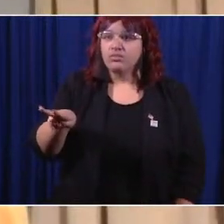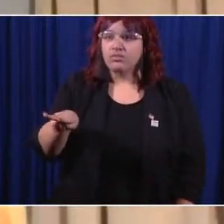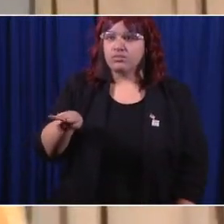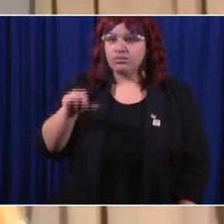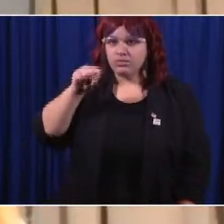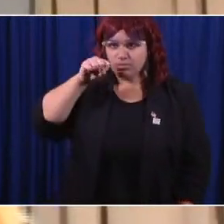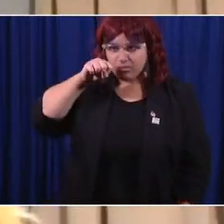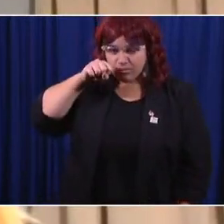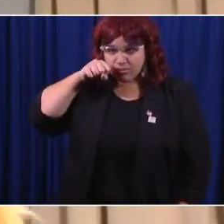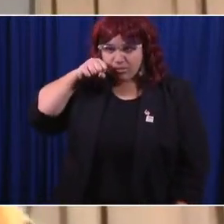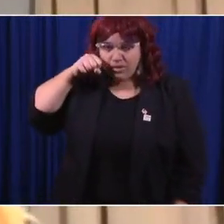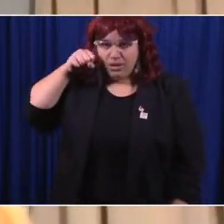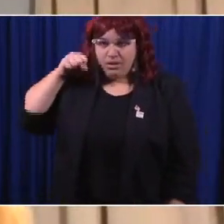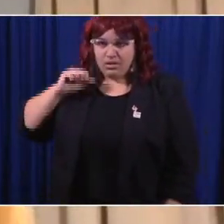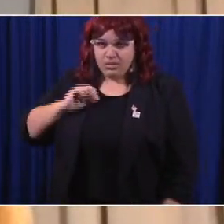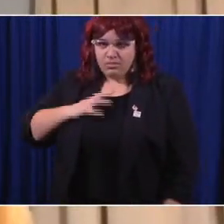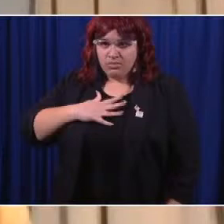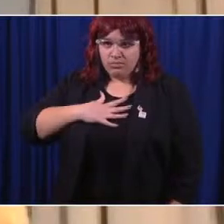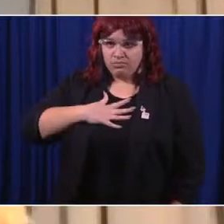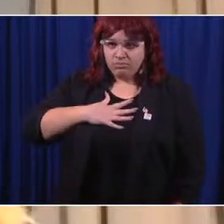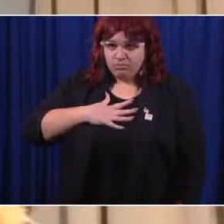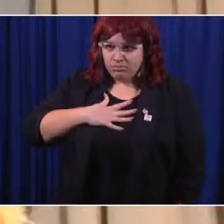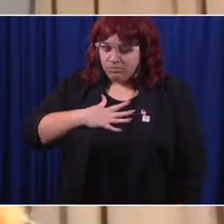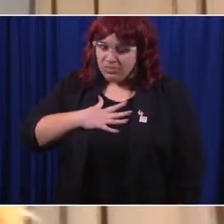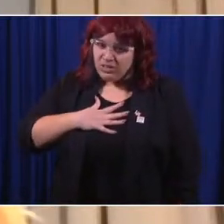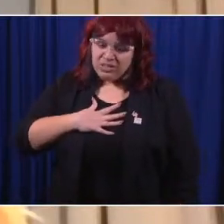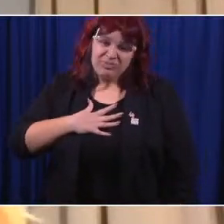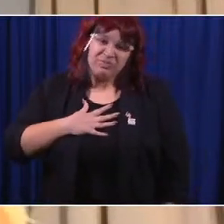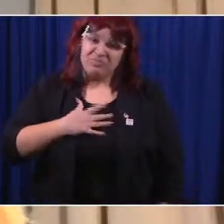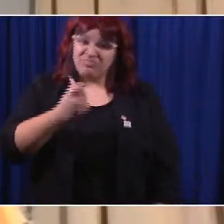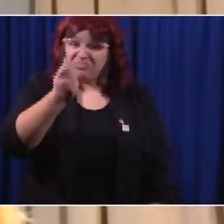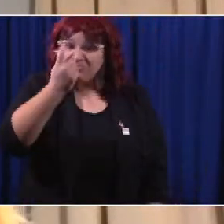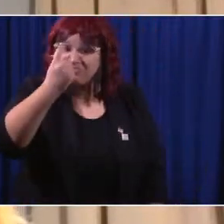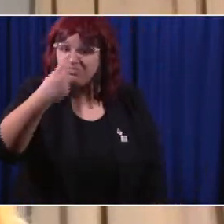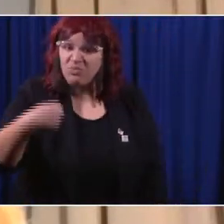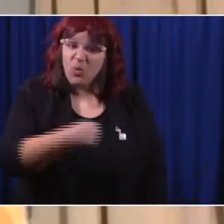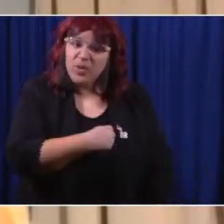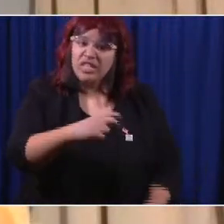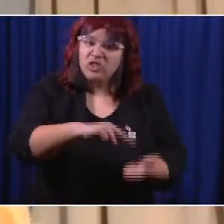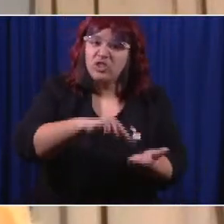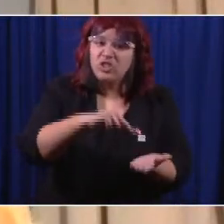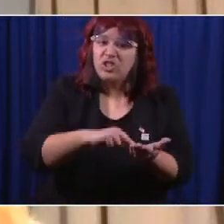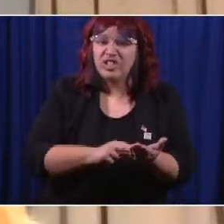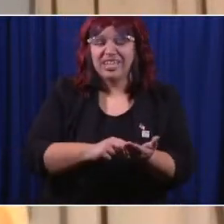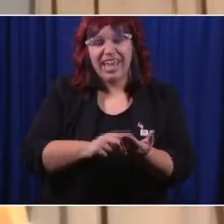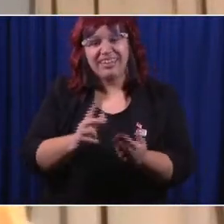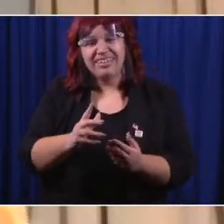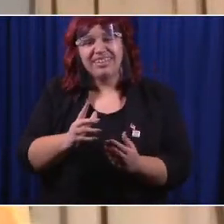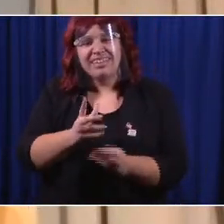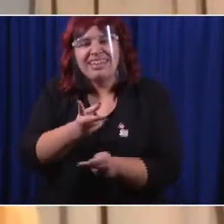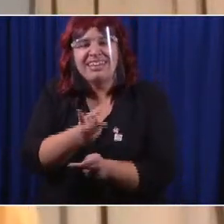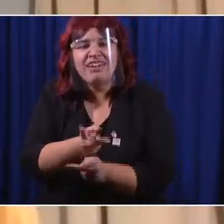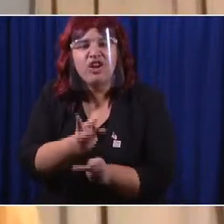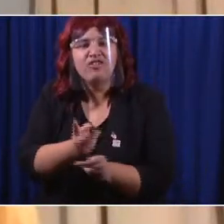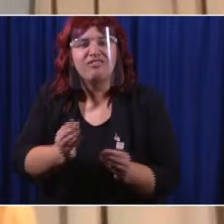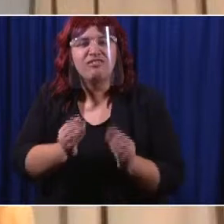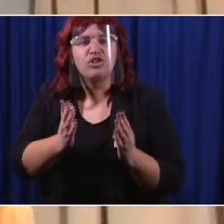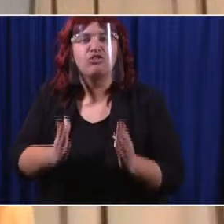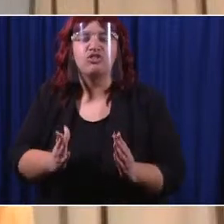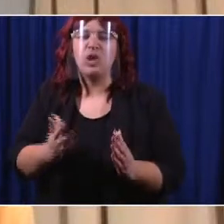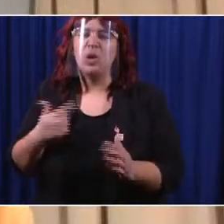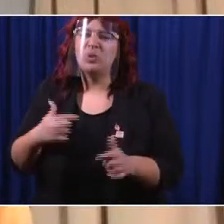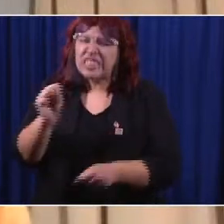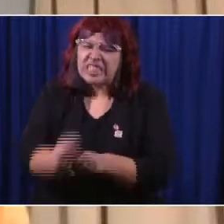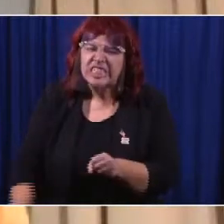so hard to take care of our residents and just support one another. And